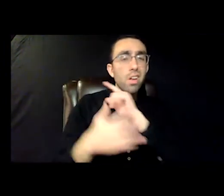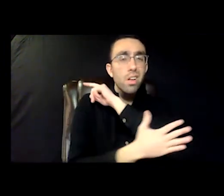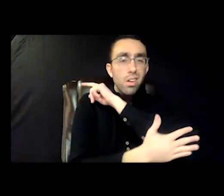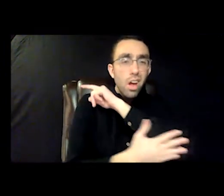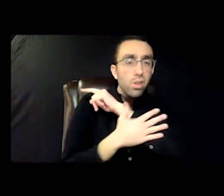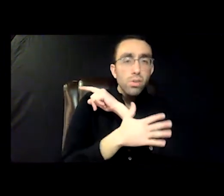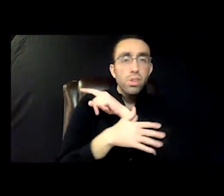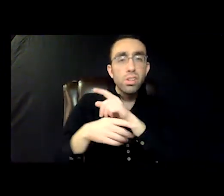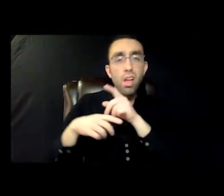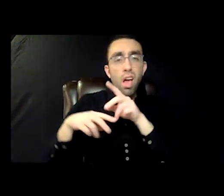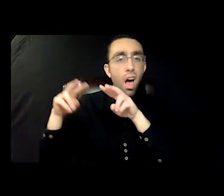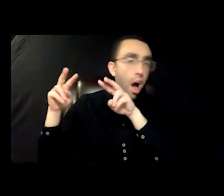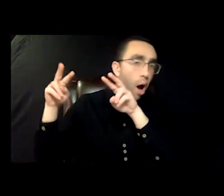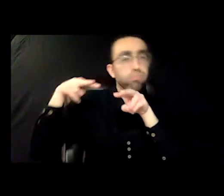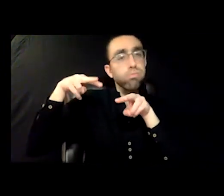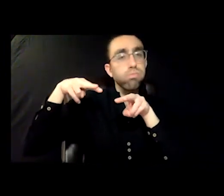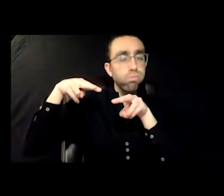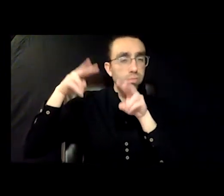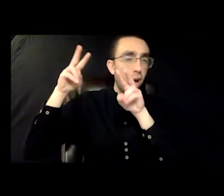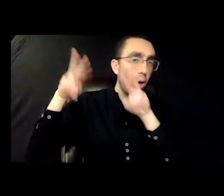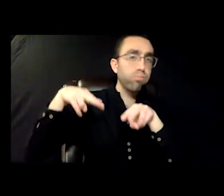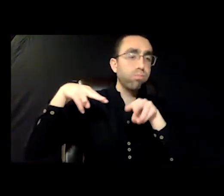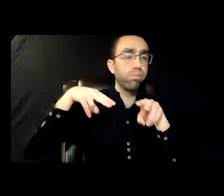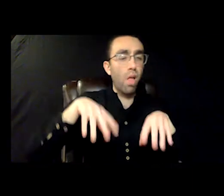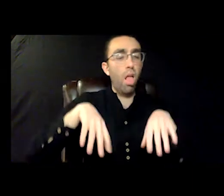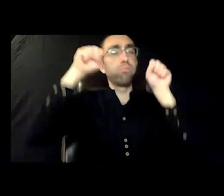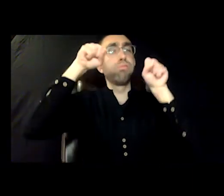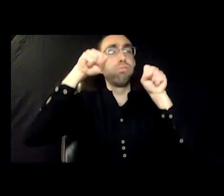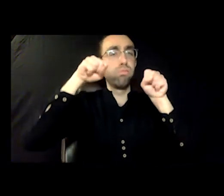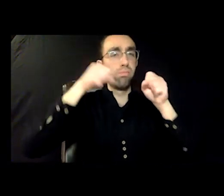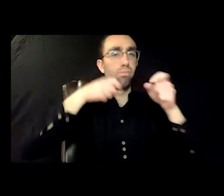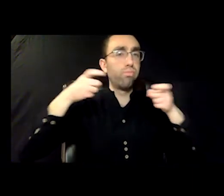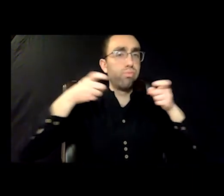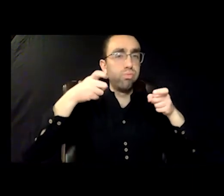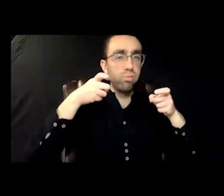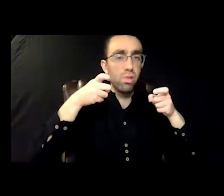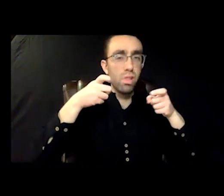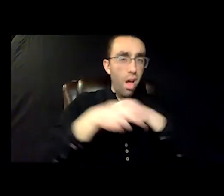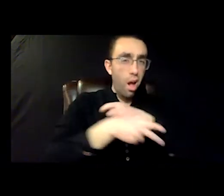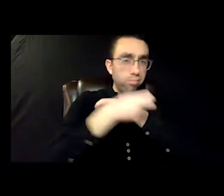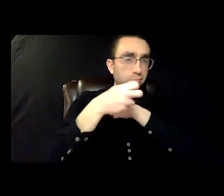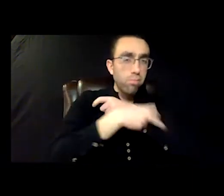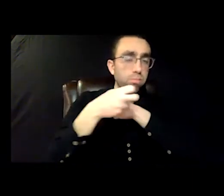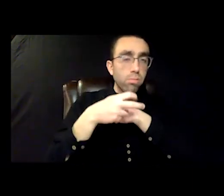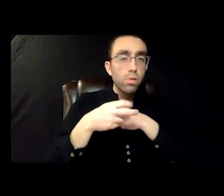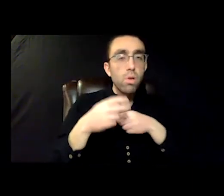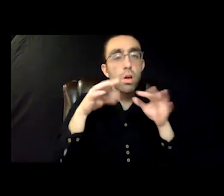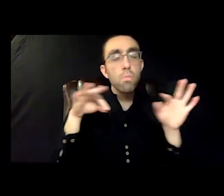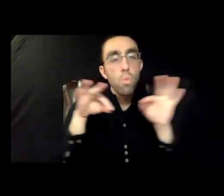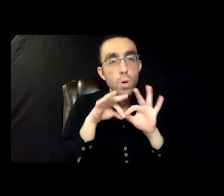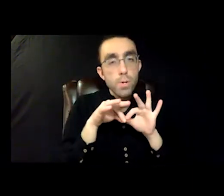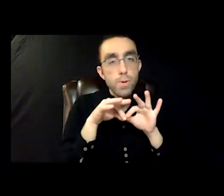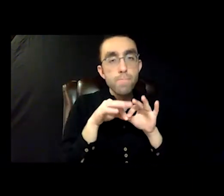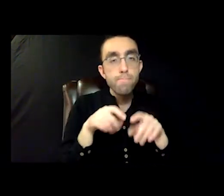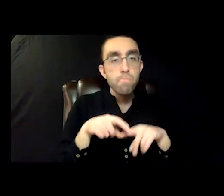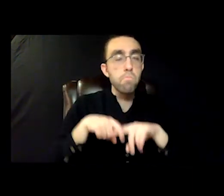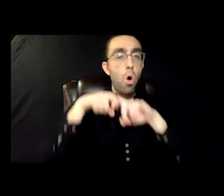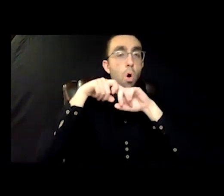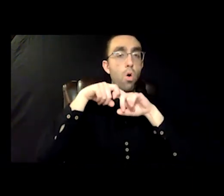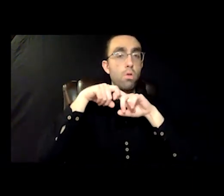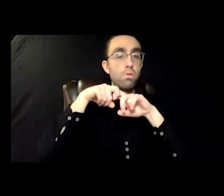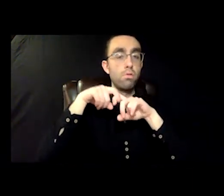of take a moment and recognize our food system as what it really is a